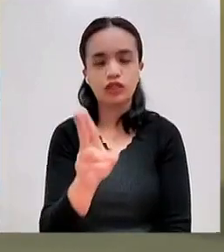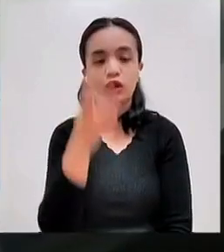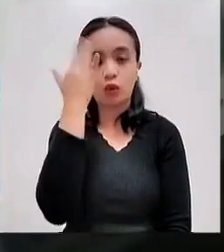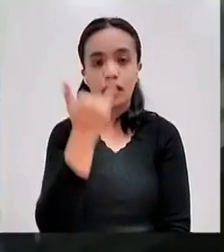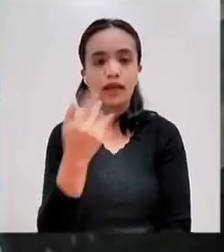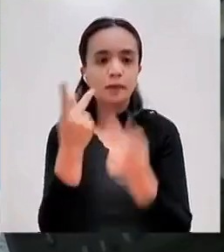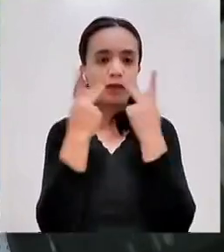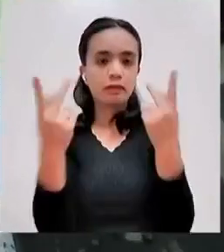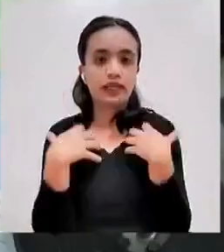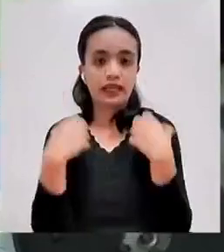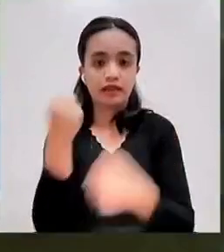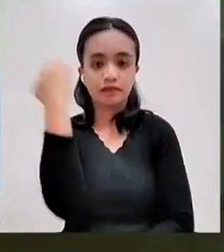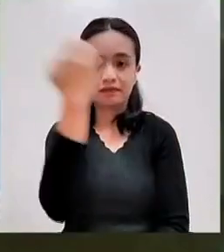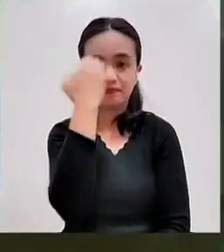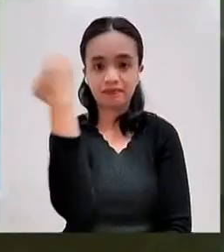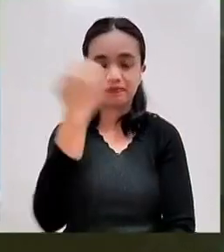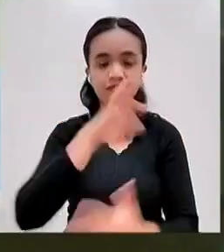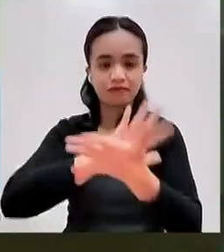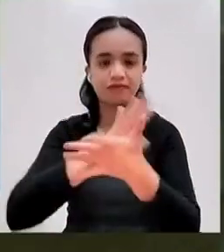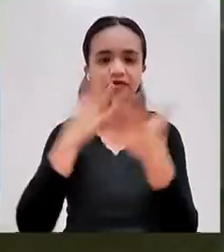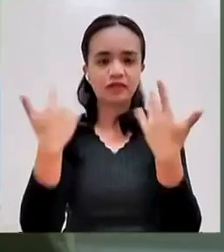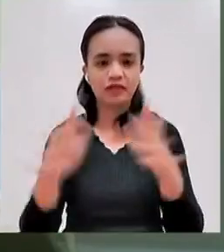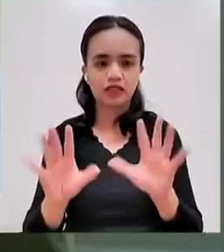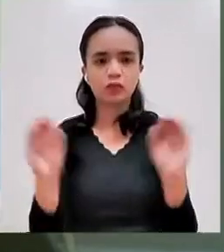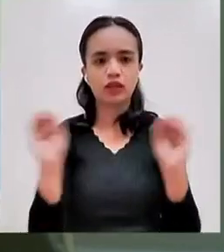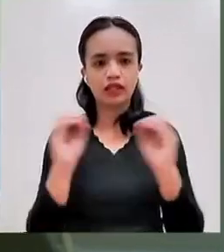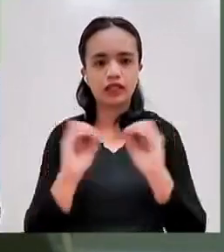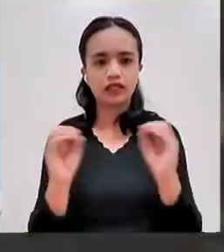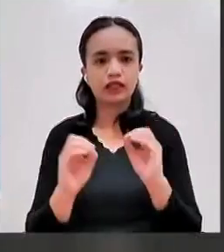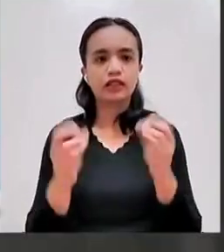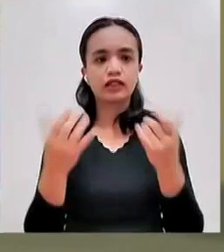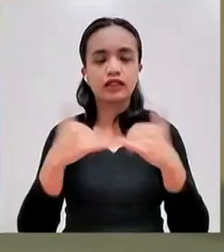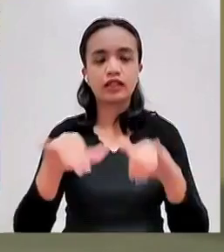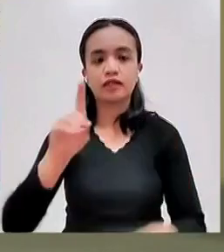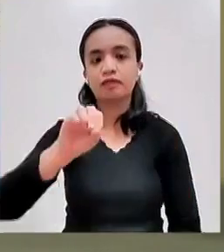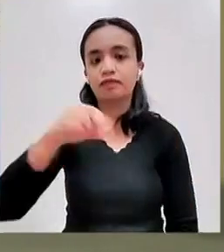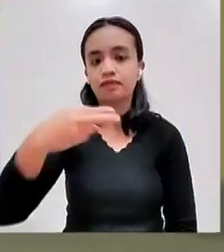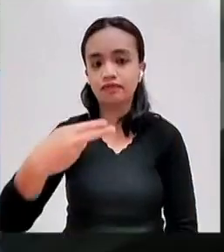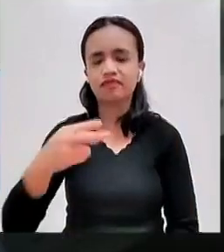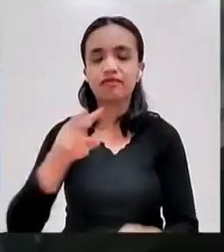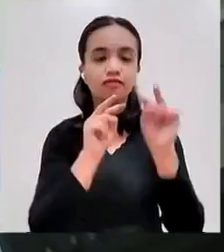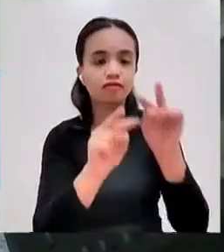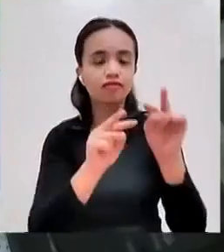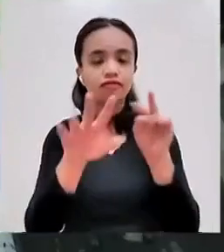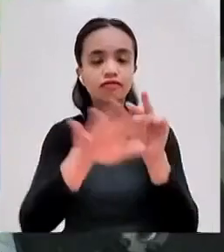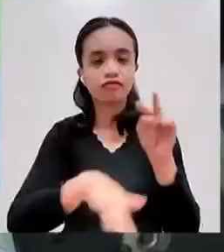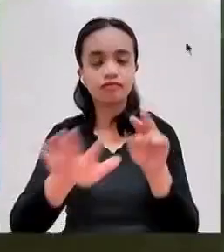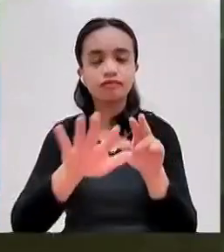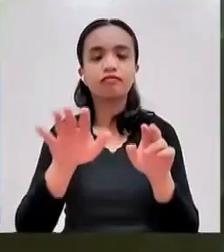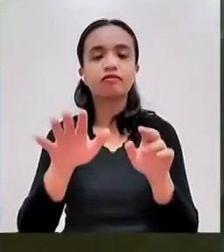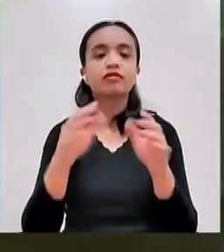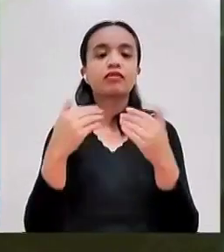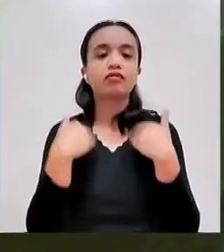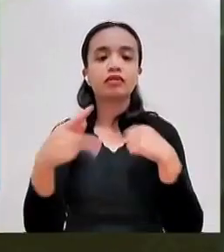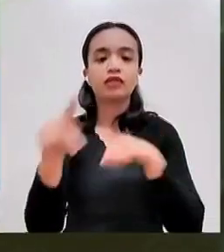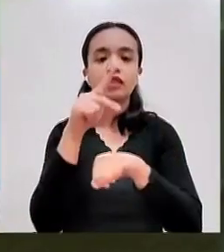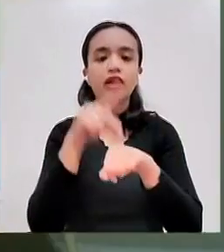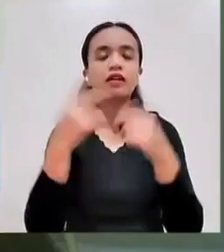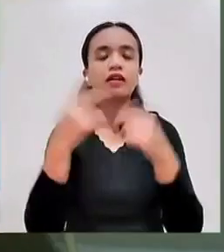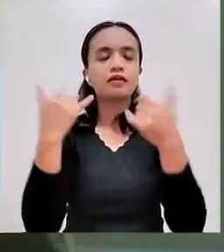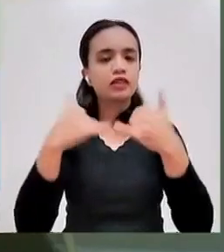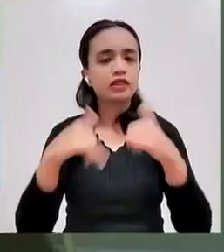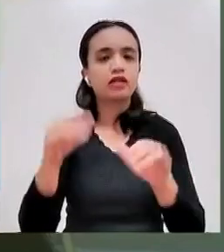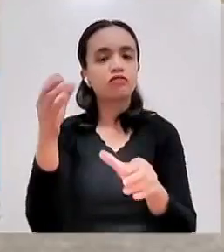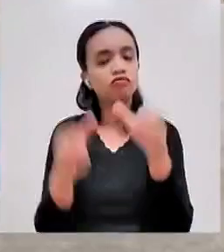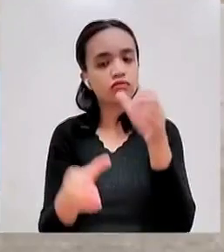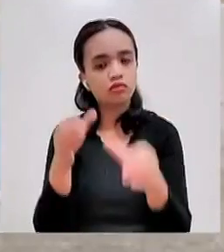due to COVID has been lifted. Still, DOH monitors the cases nationwide. There is an uptick of cases in recent weeks, but